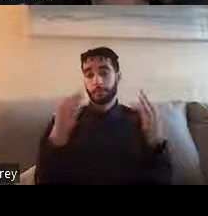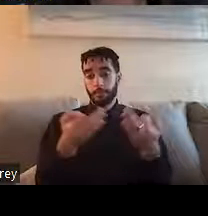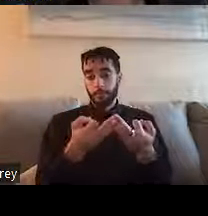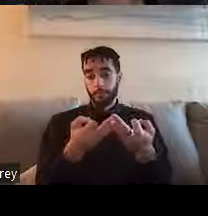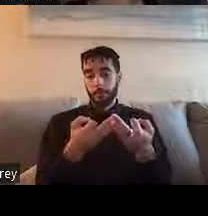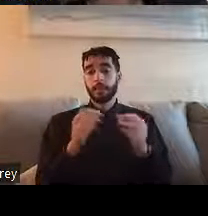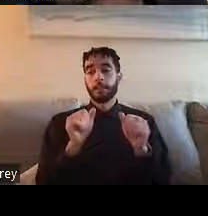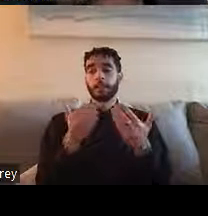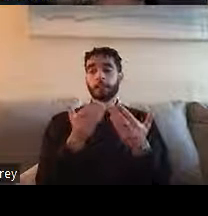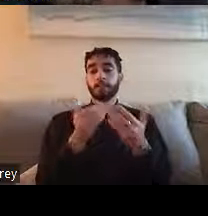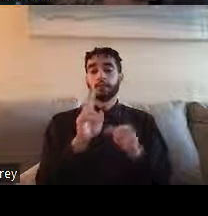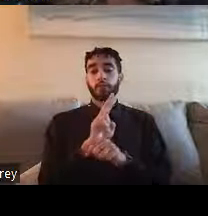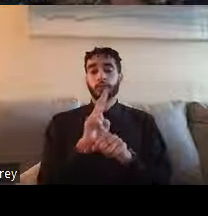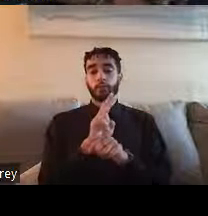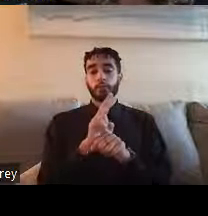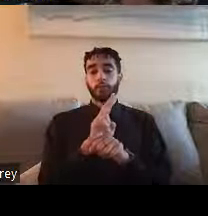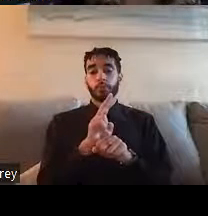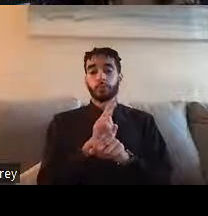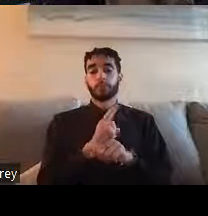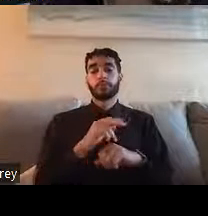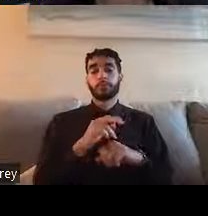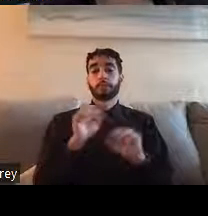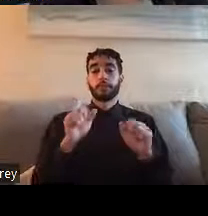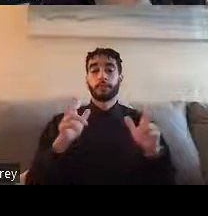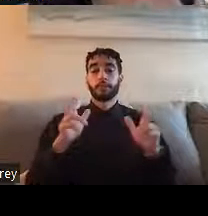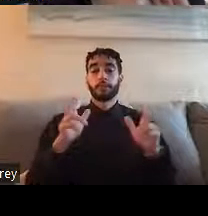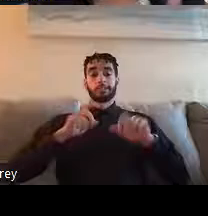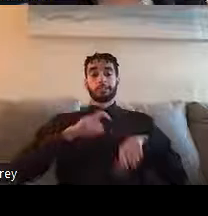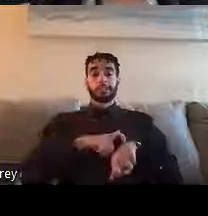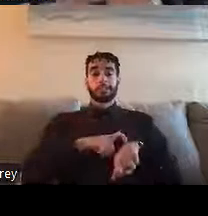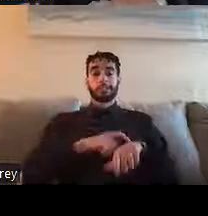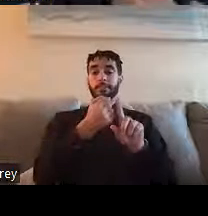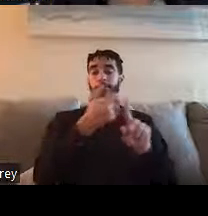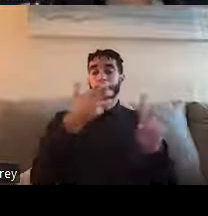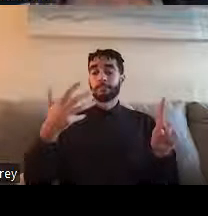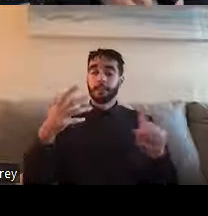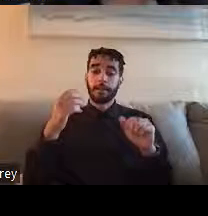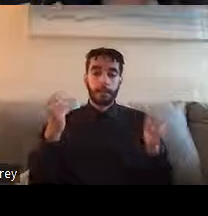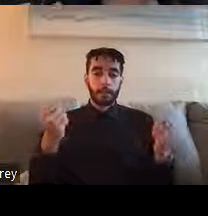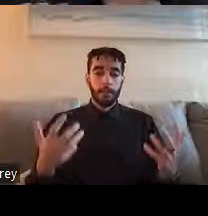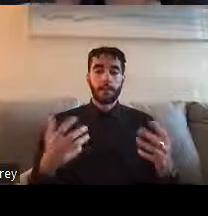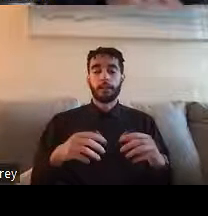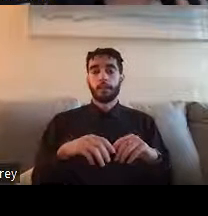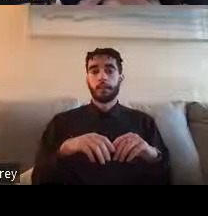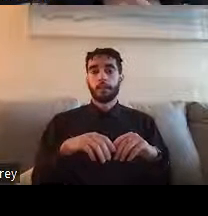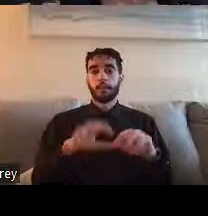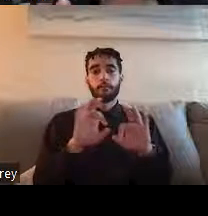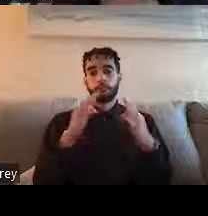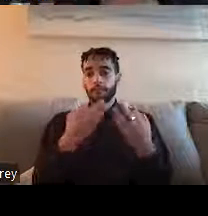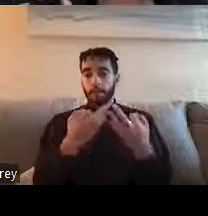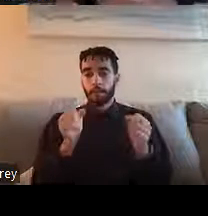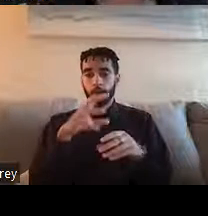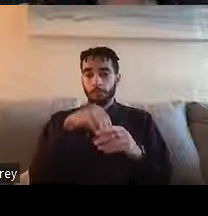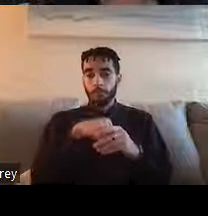around, no longer requiring people to use vacation time, expanding how many individuals or family members could